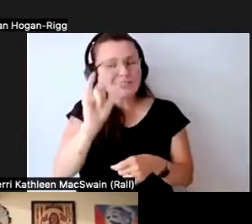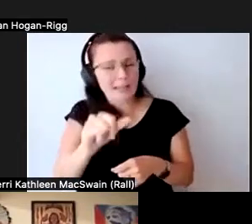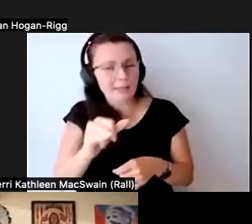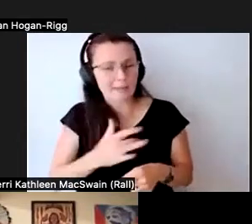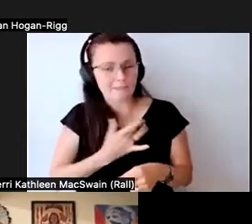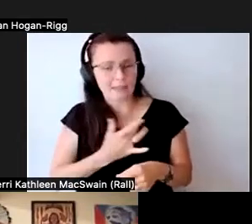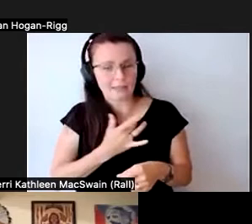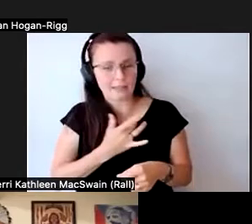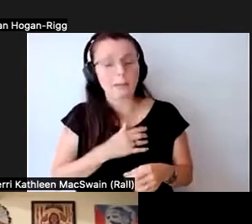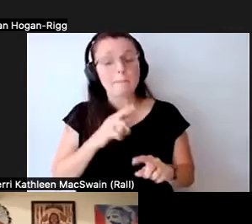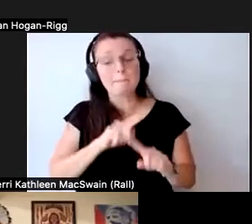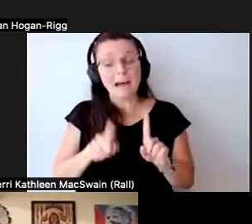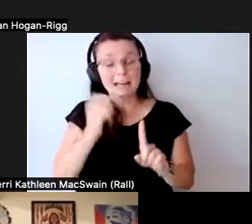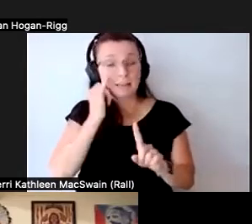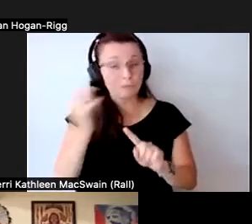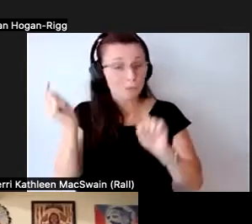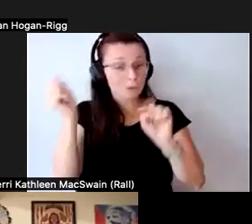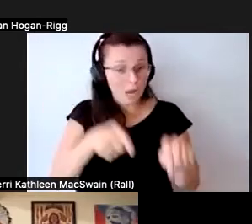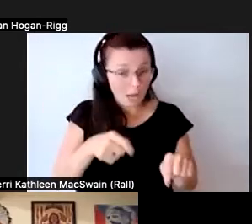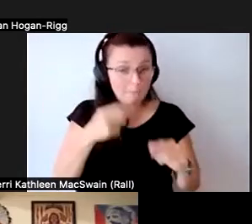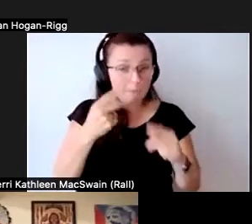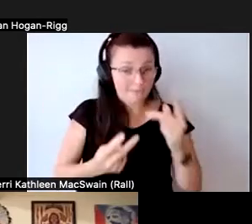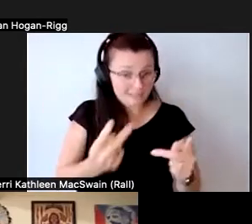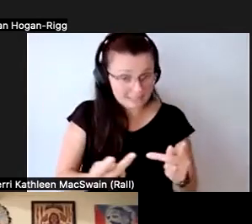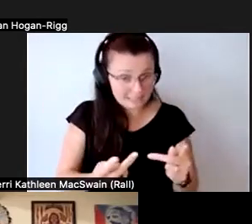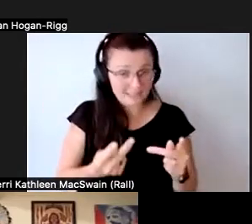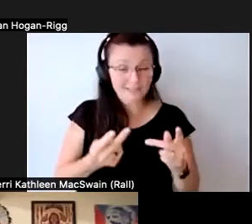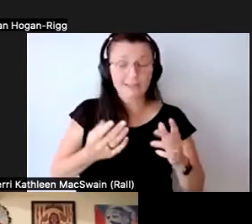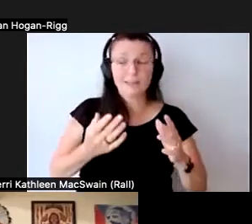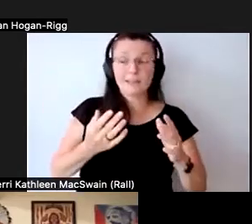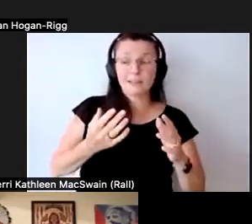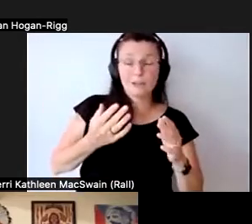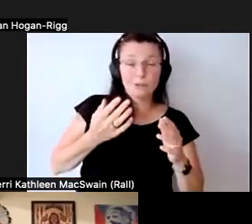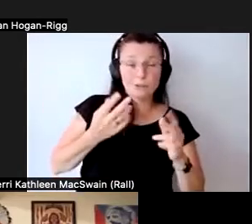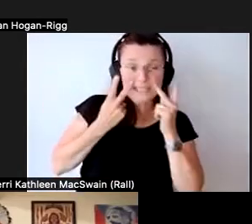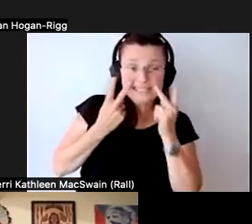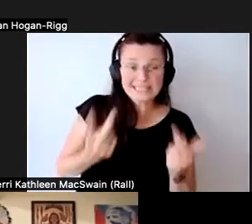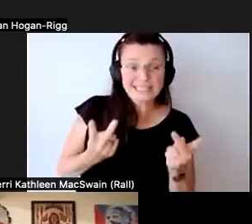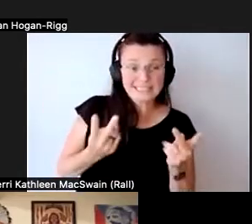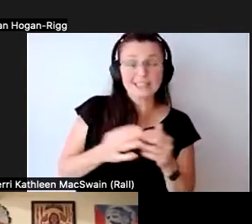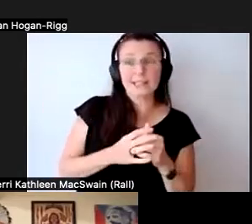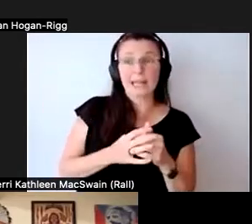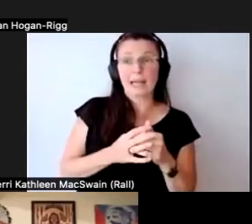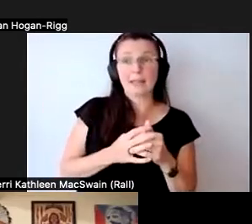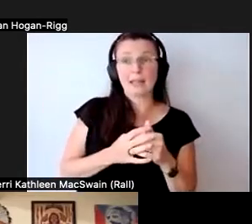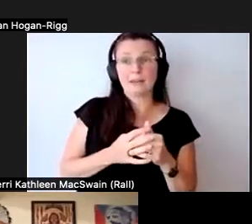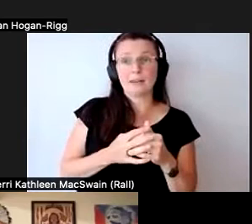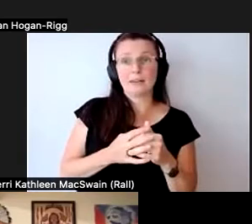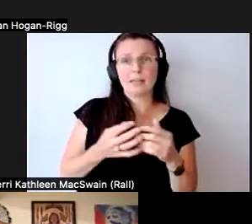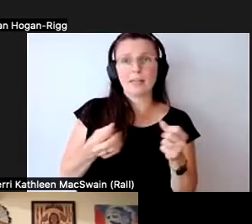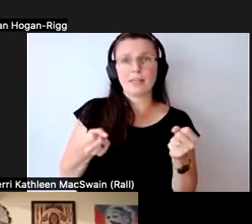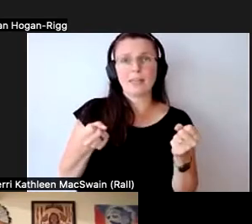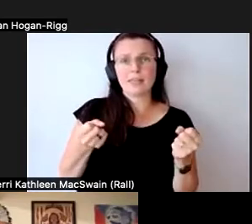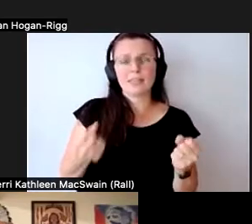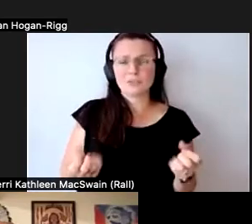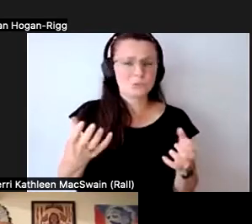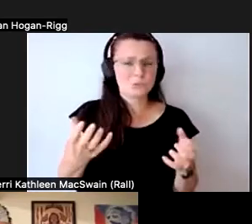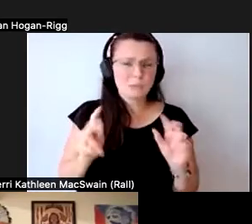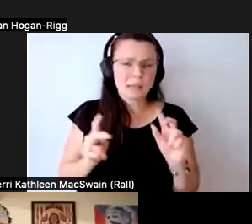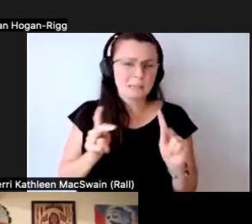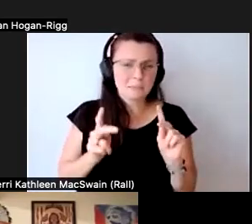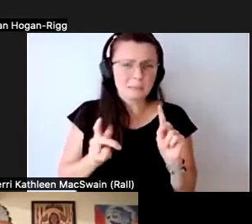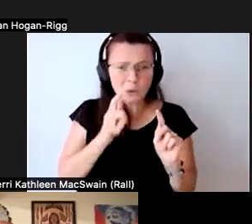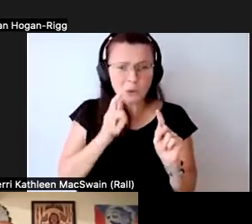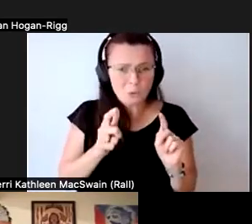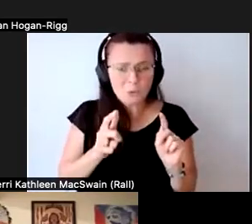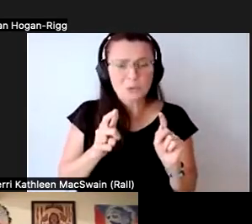what happened. You'll see the importance of people that too many people view as disposable. For us, they're our brothers, sisters,